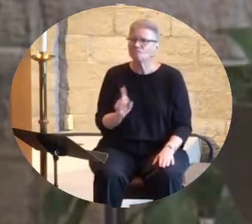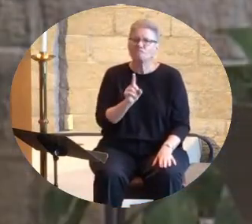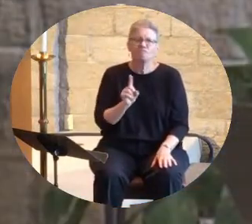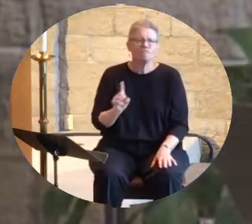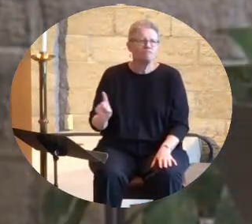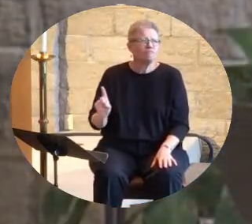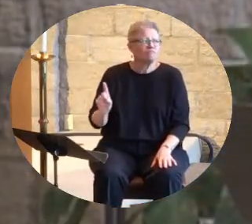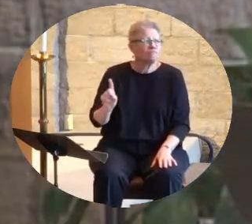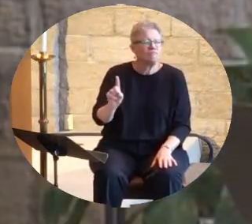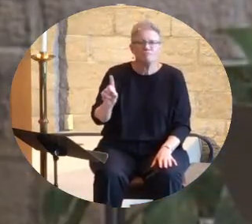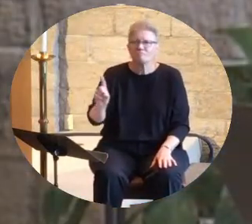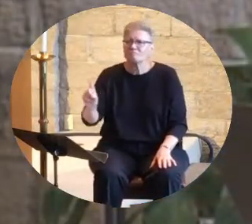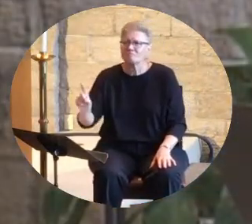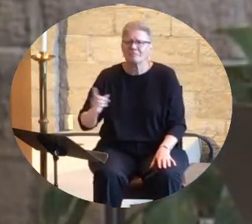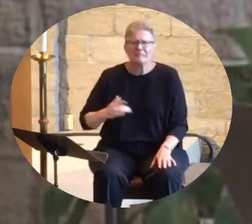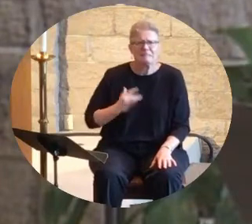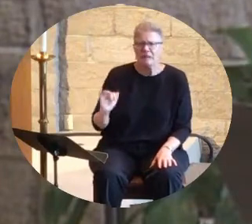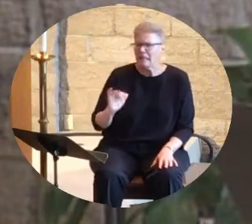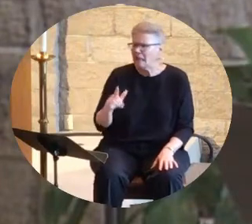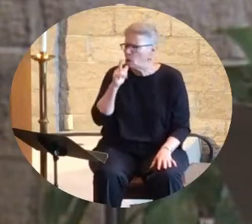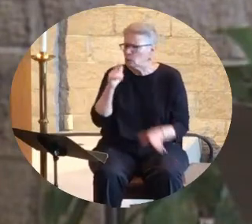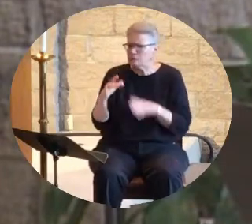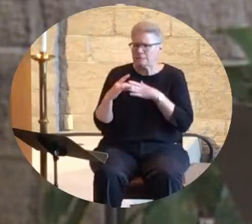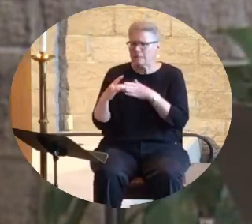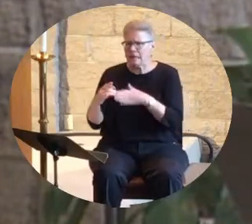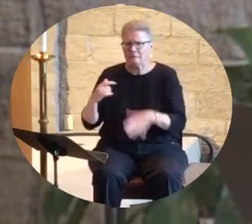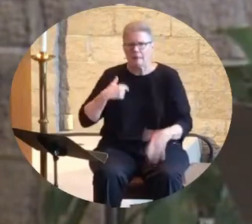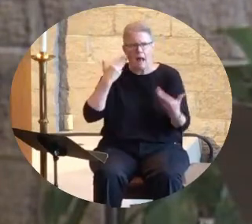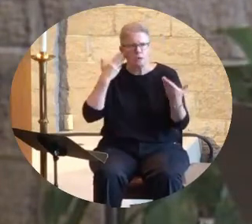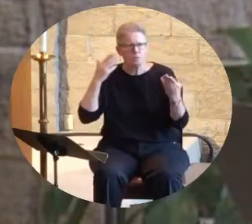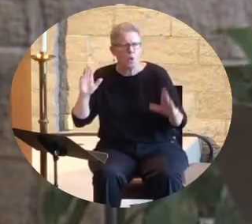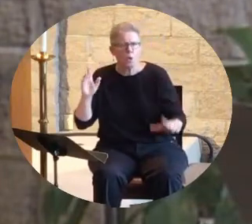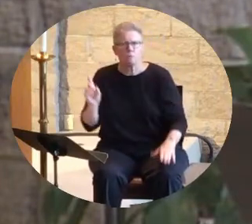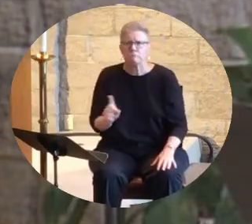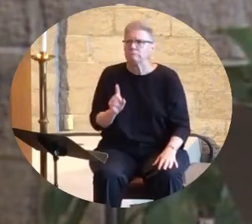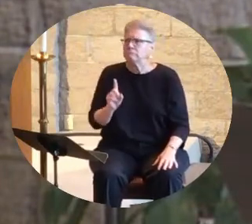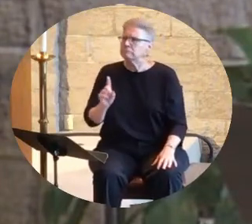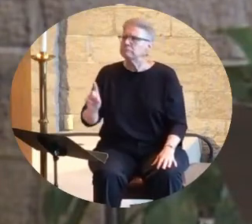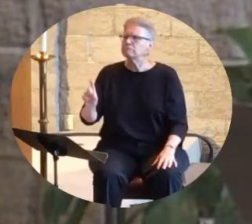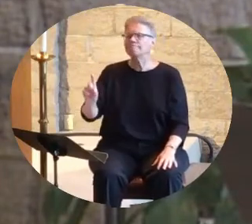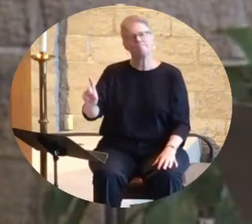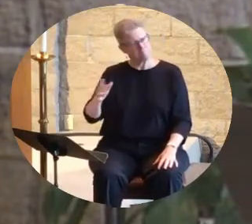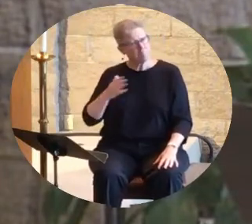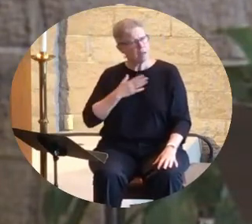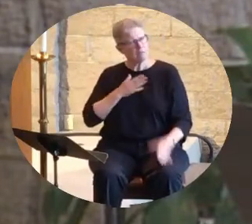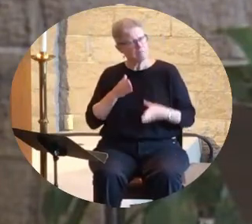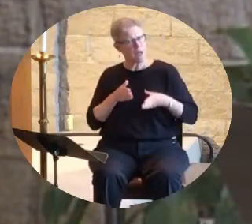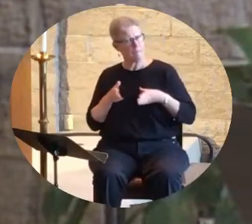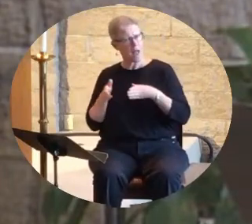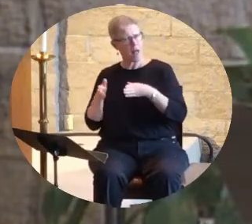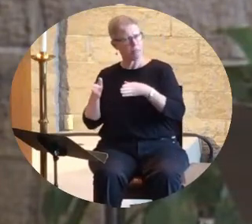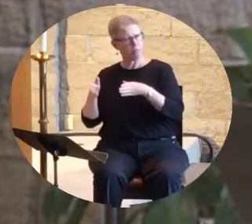if my feet were not my own. Such is the path I